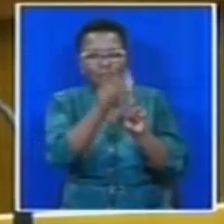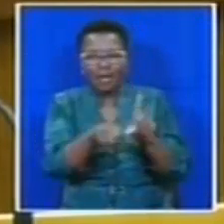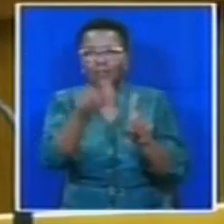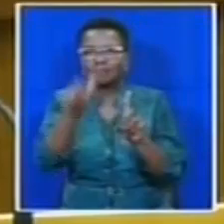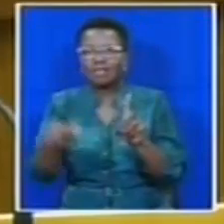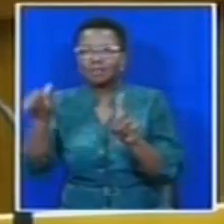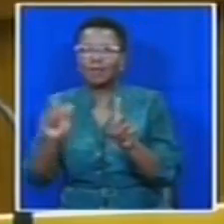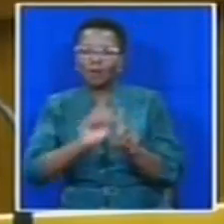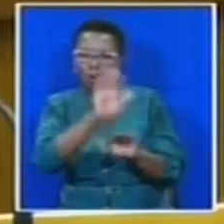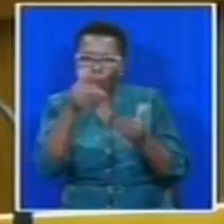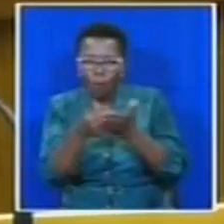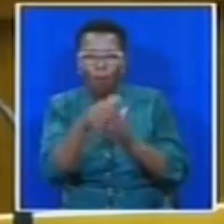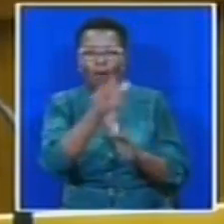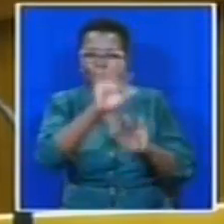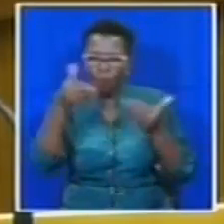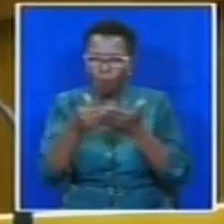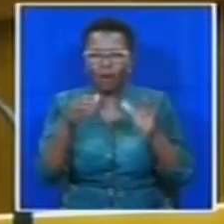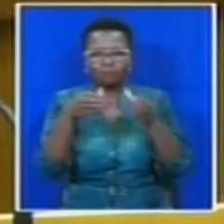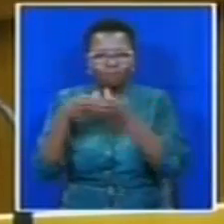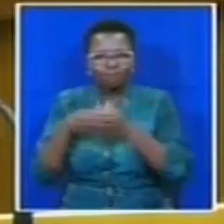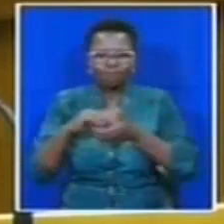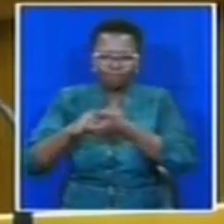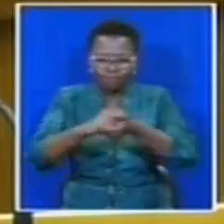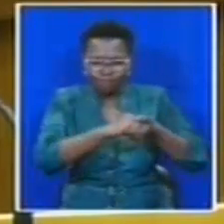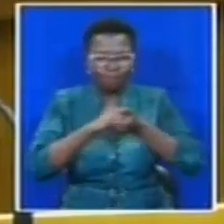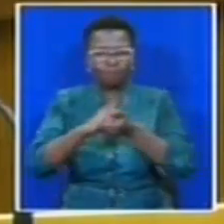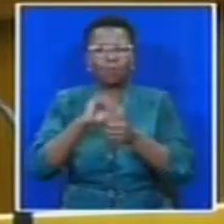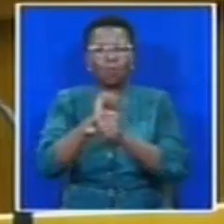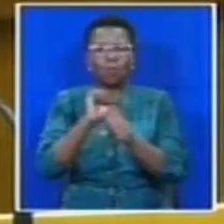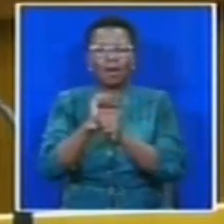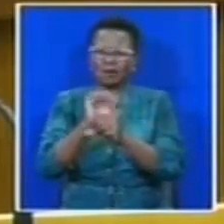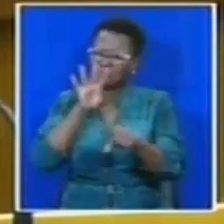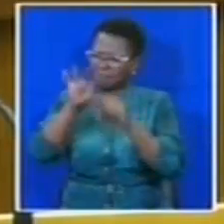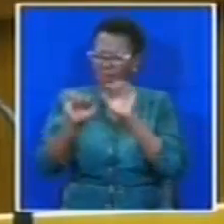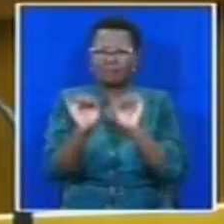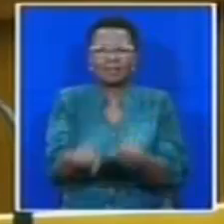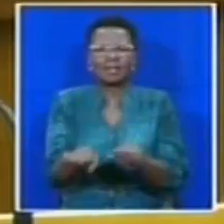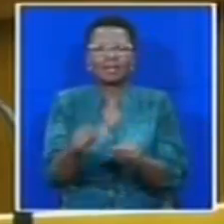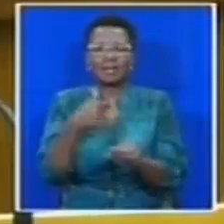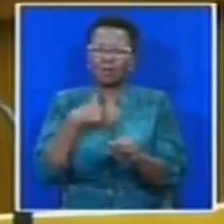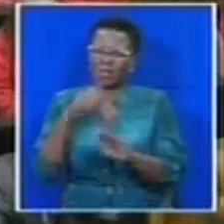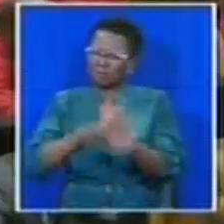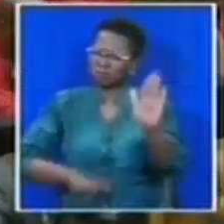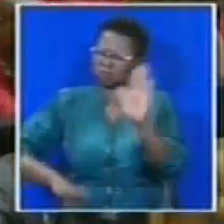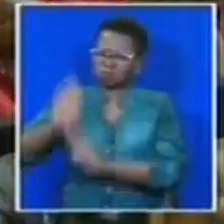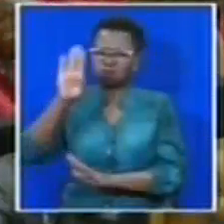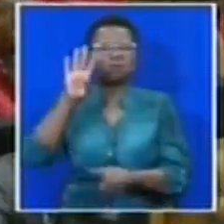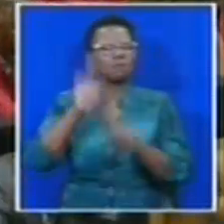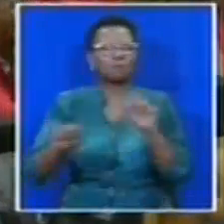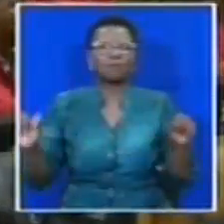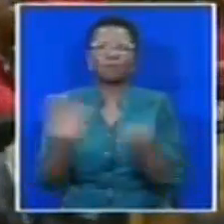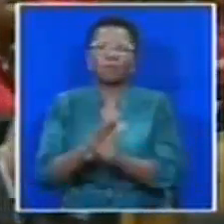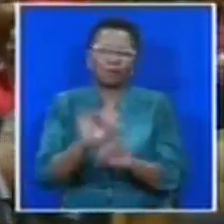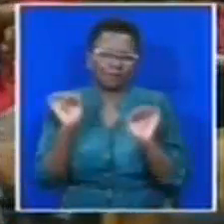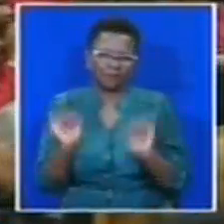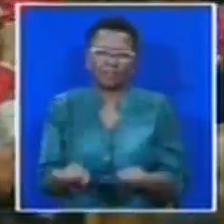goals, if we can achieve greatness beyond we can certainly achieve greatness beyond